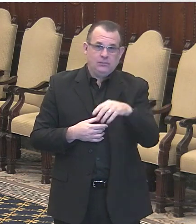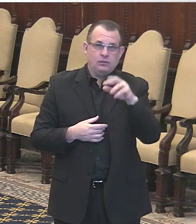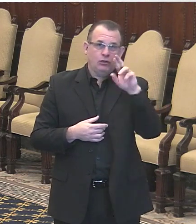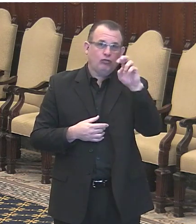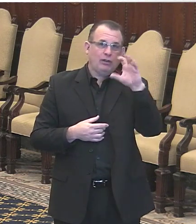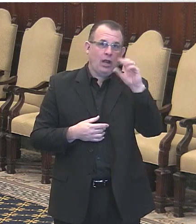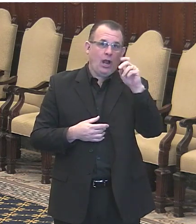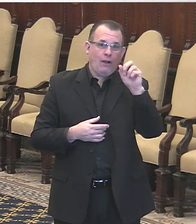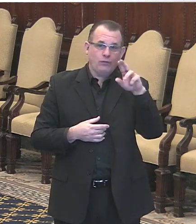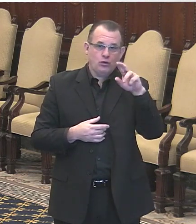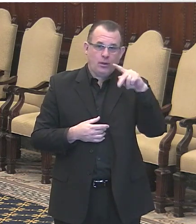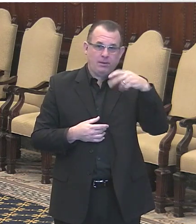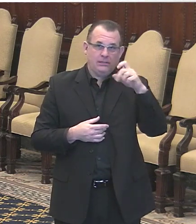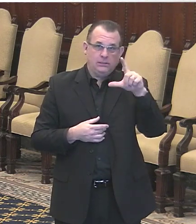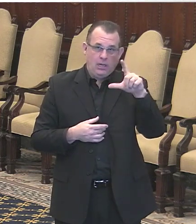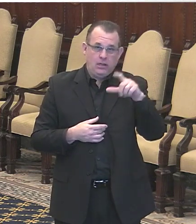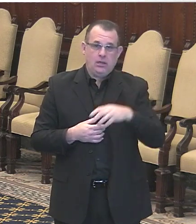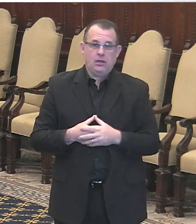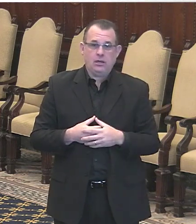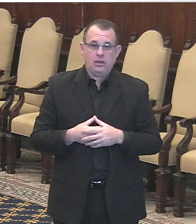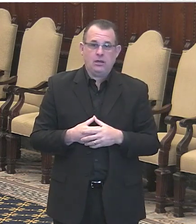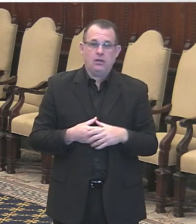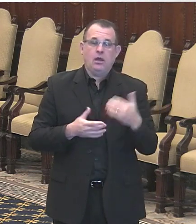phila.gov/recover-PHL. That's